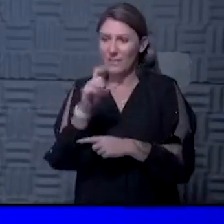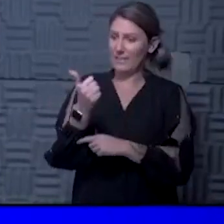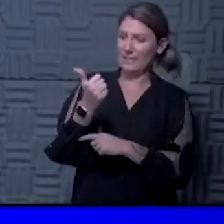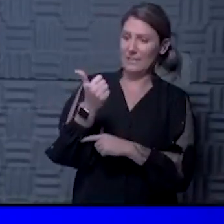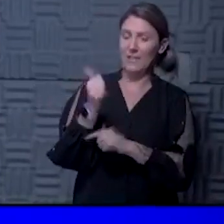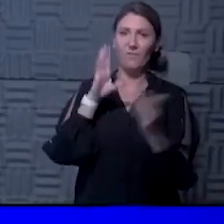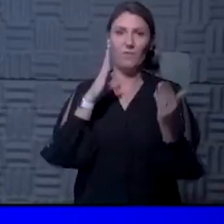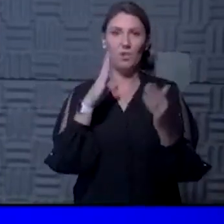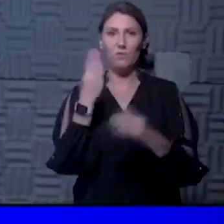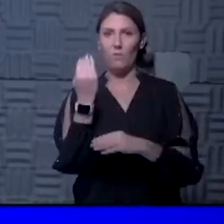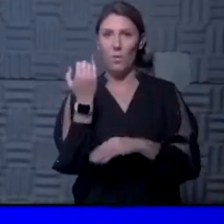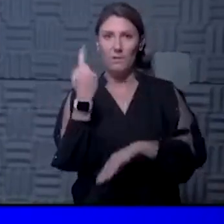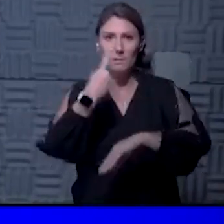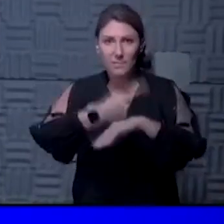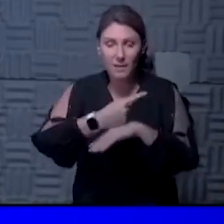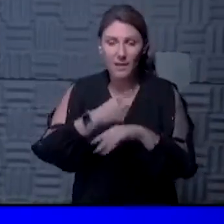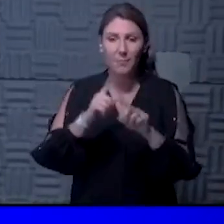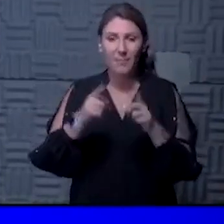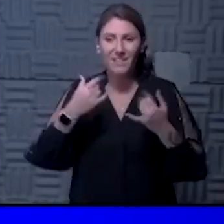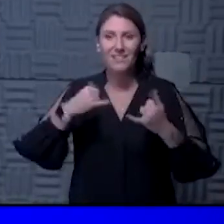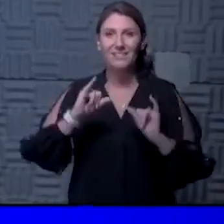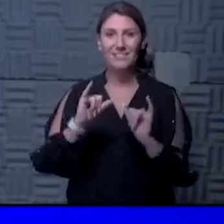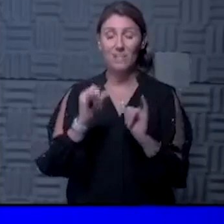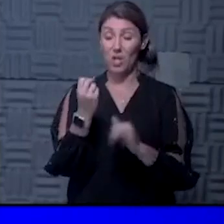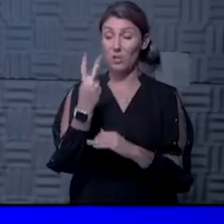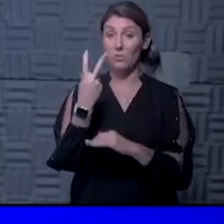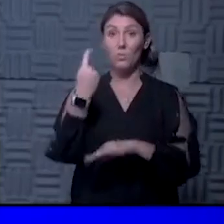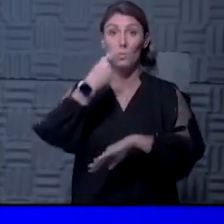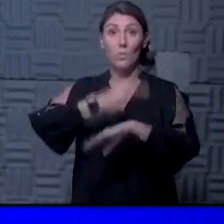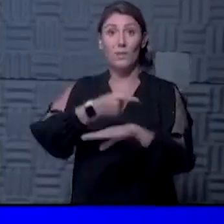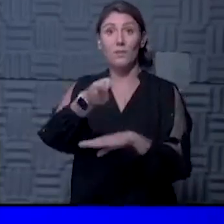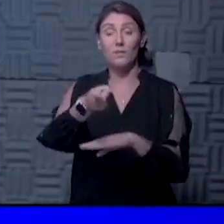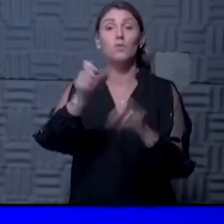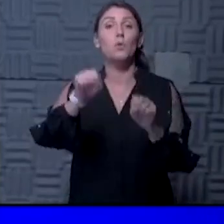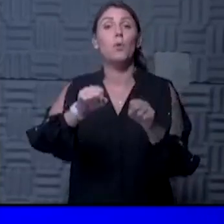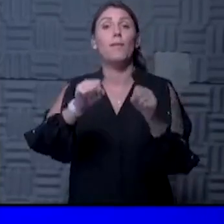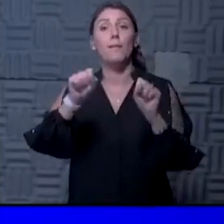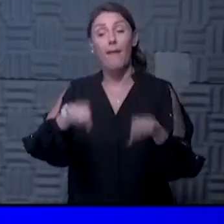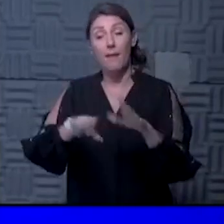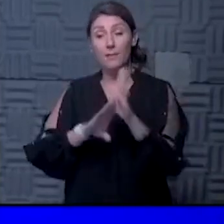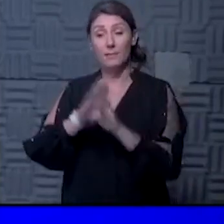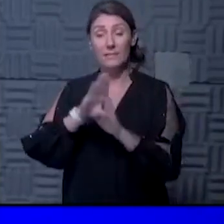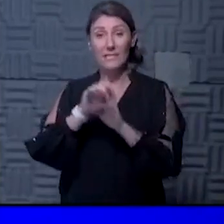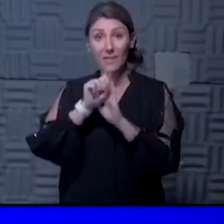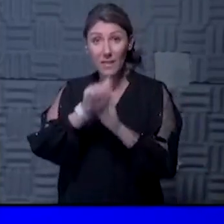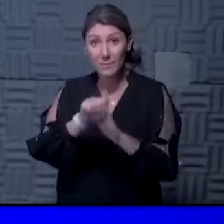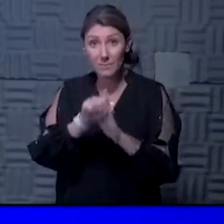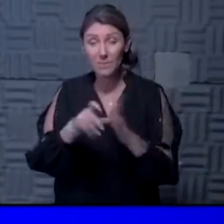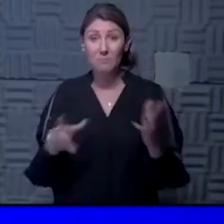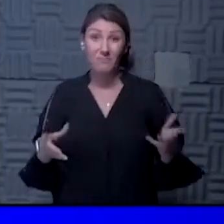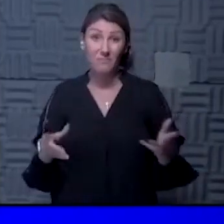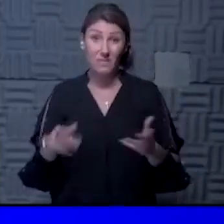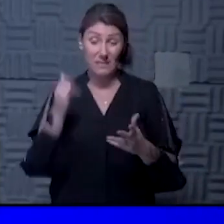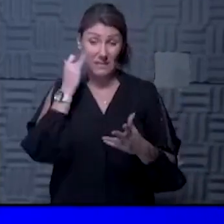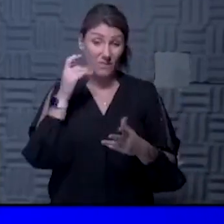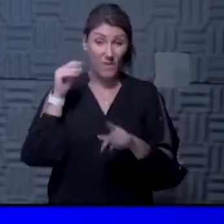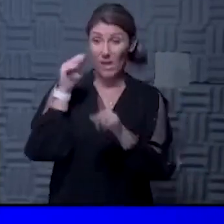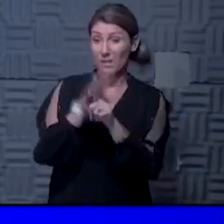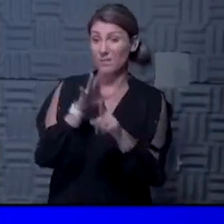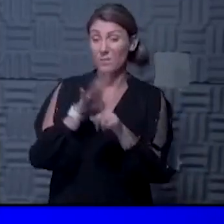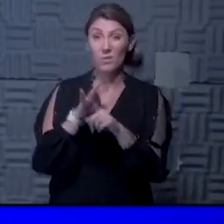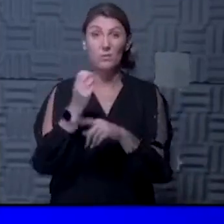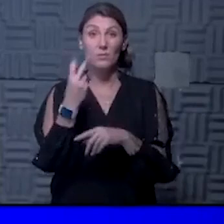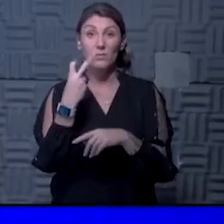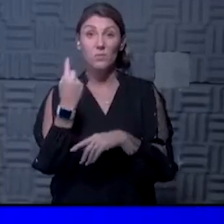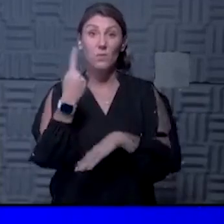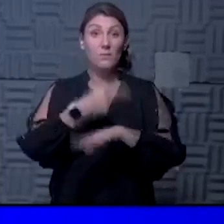days. But we know that still at 12 days, you can develop symptoms even if you had exposure, 12